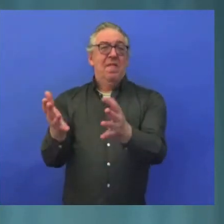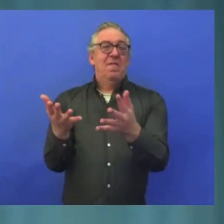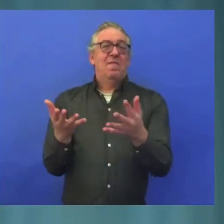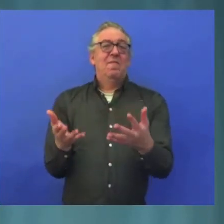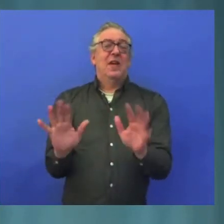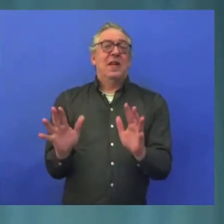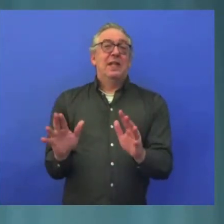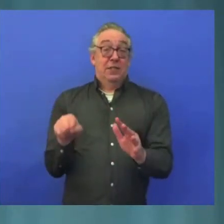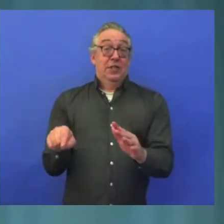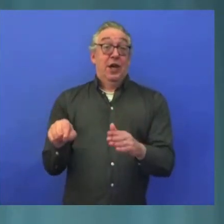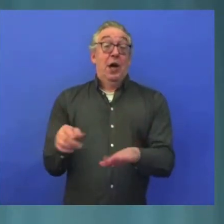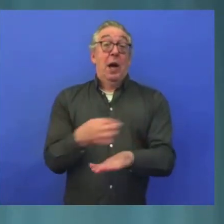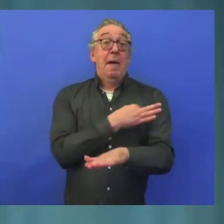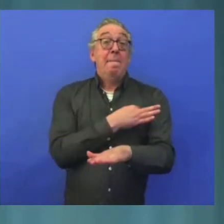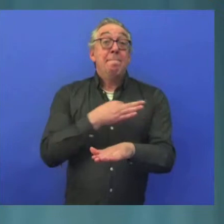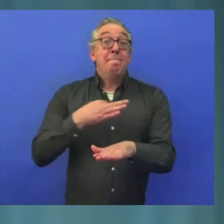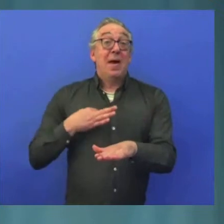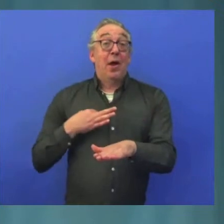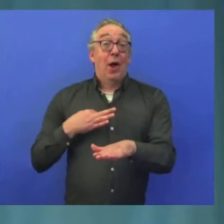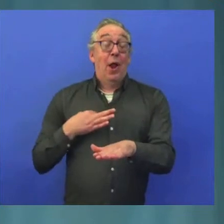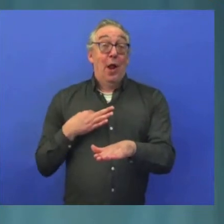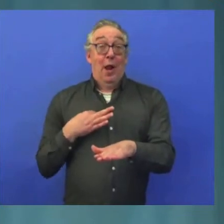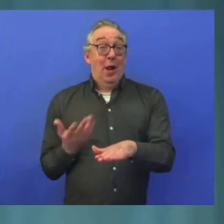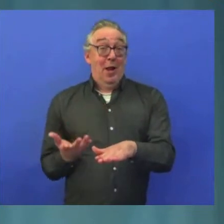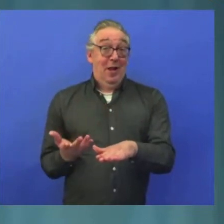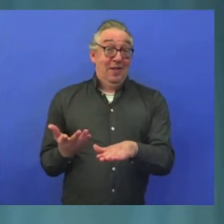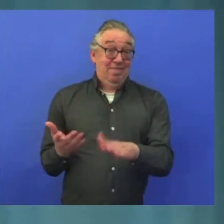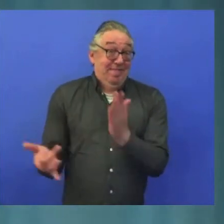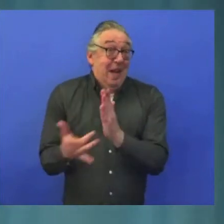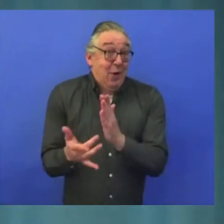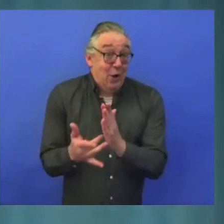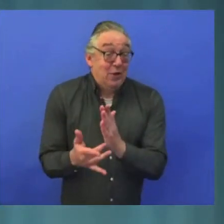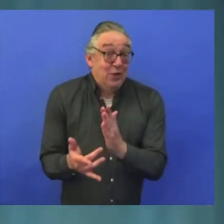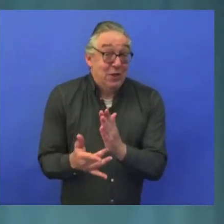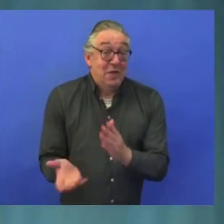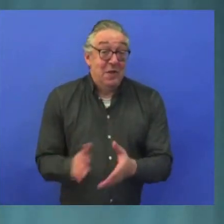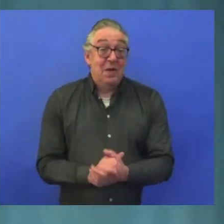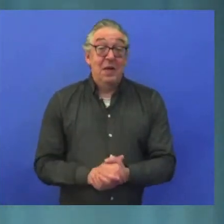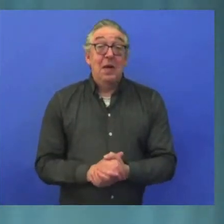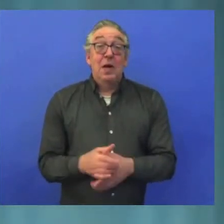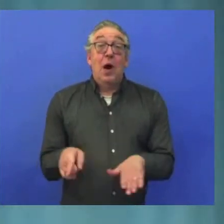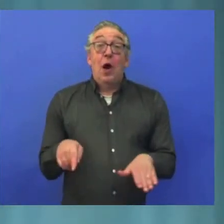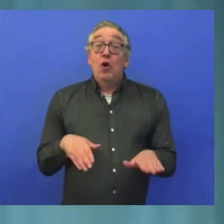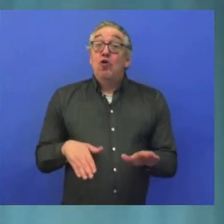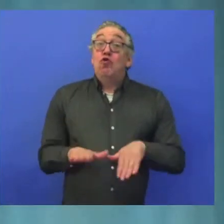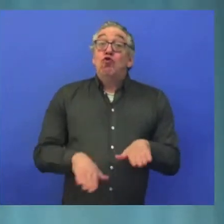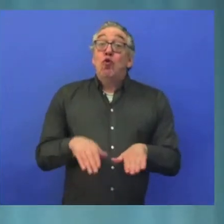a shoe that detects obstacles until 4 meters. I just wanted to show it.